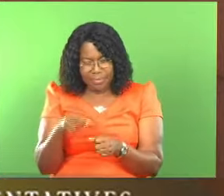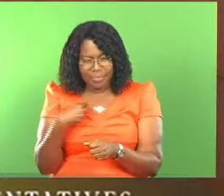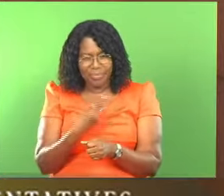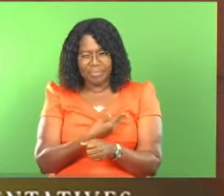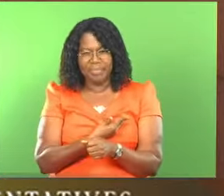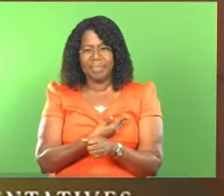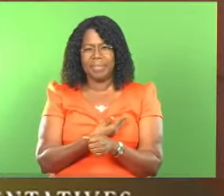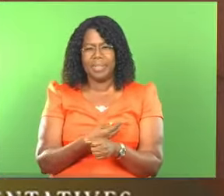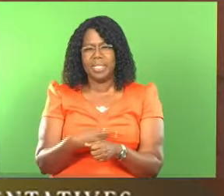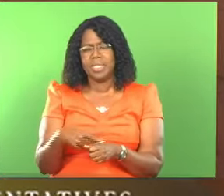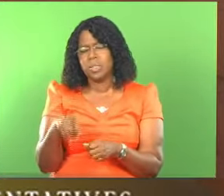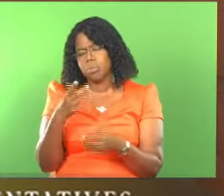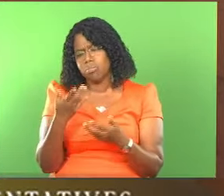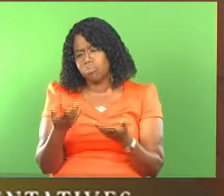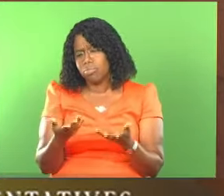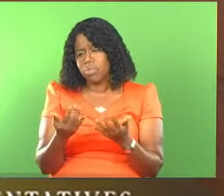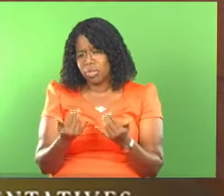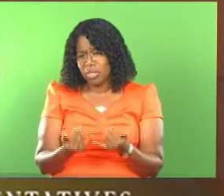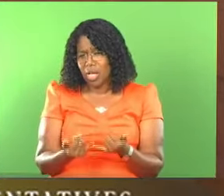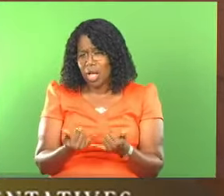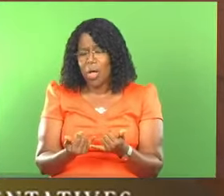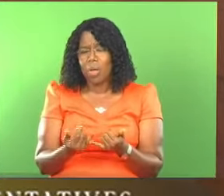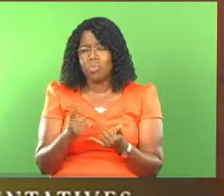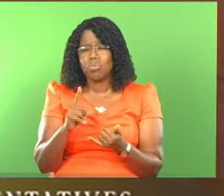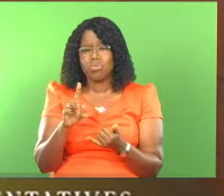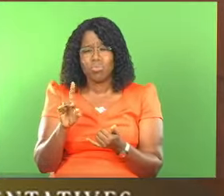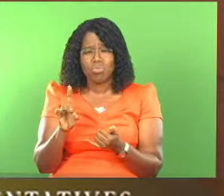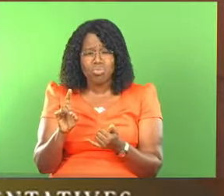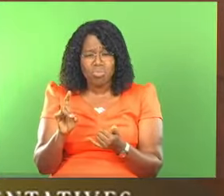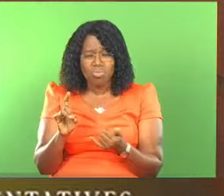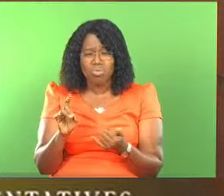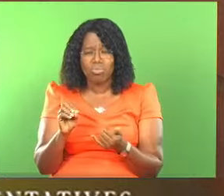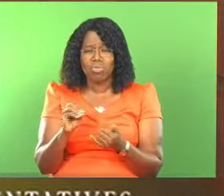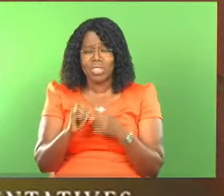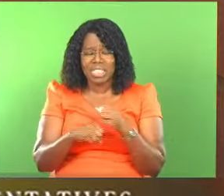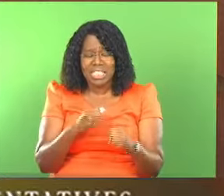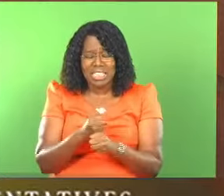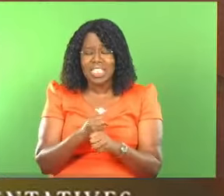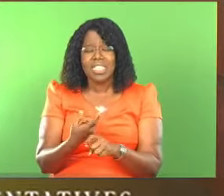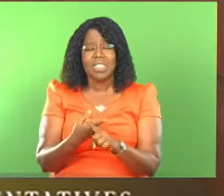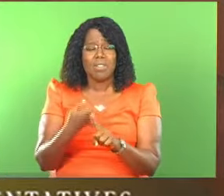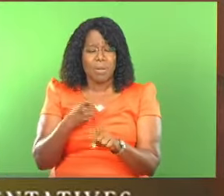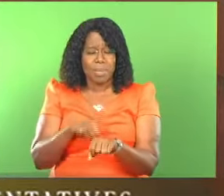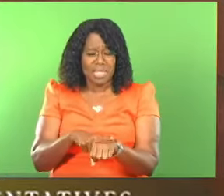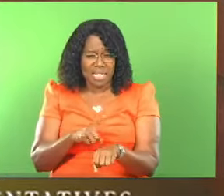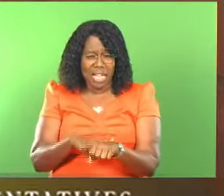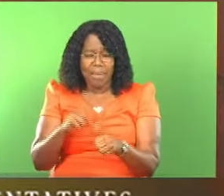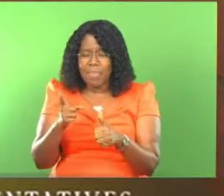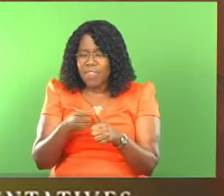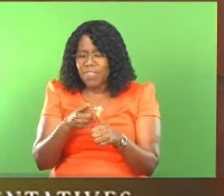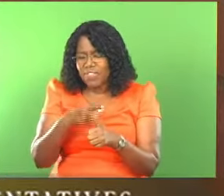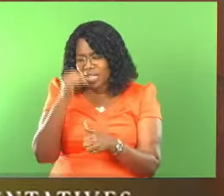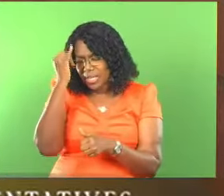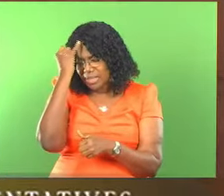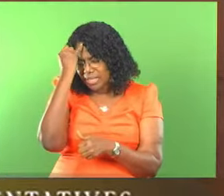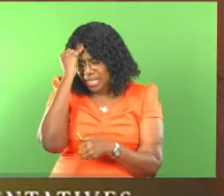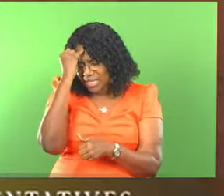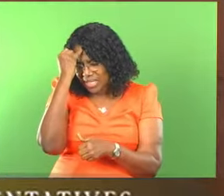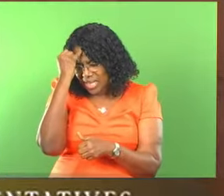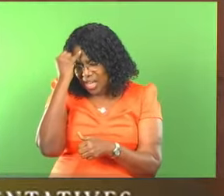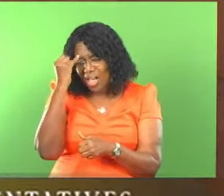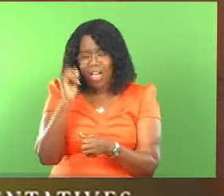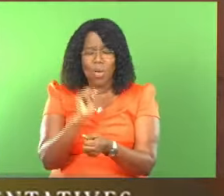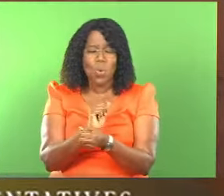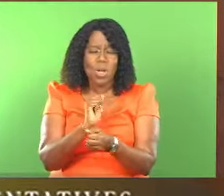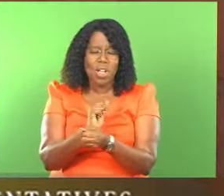first indented laborers arrived on Nelson Island. They crossed the dark waters with